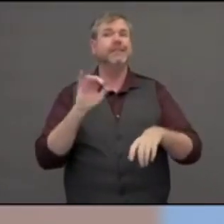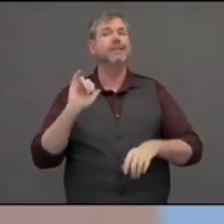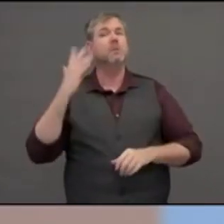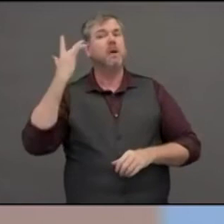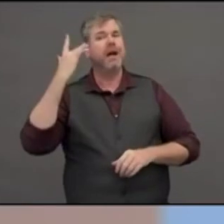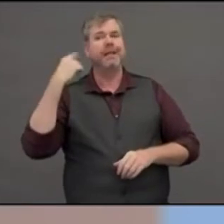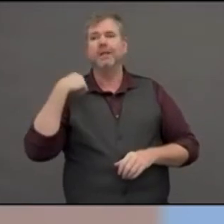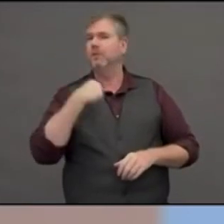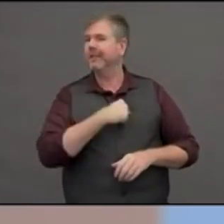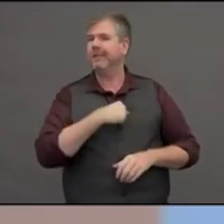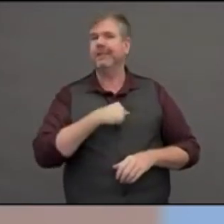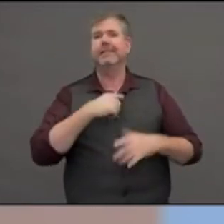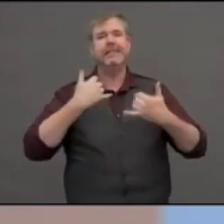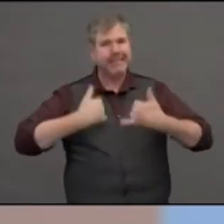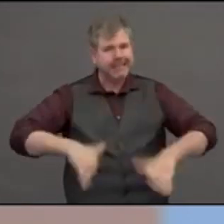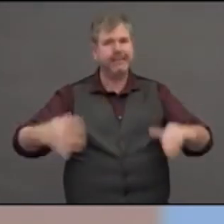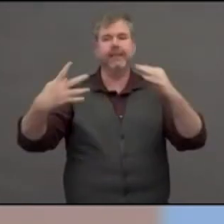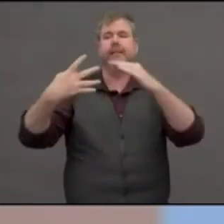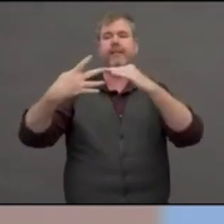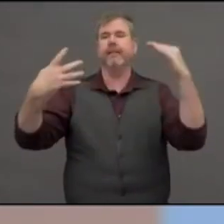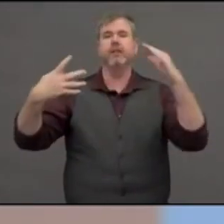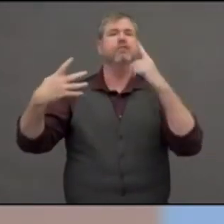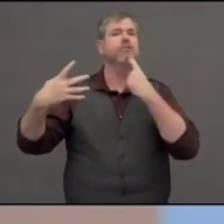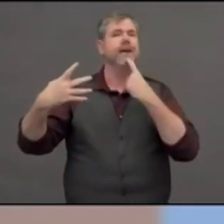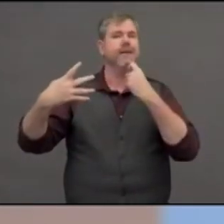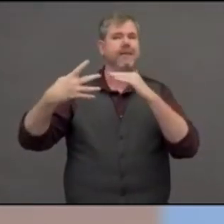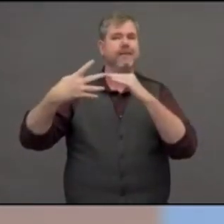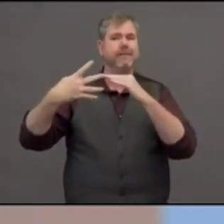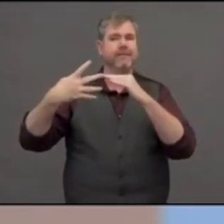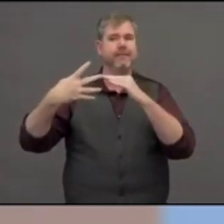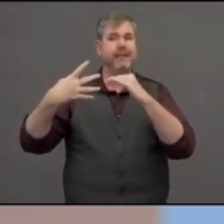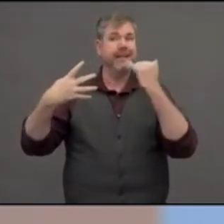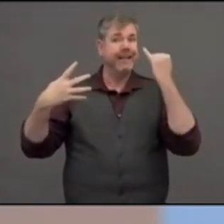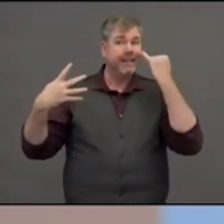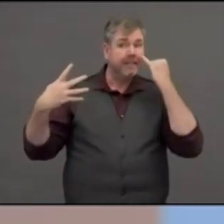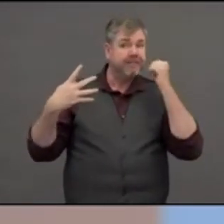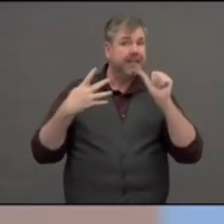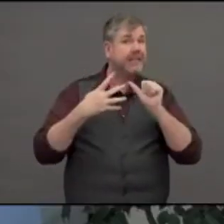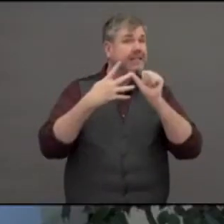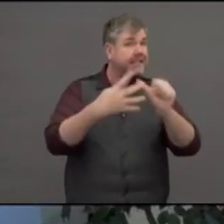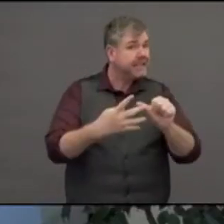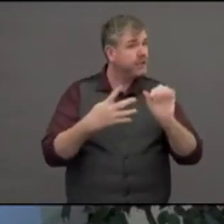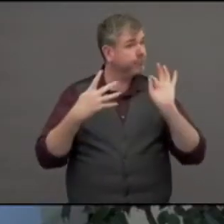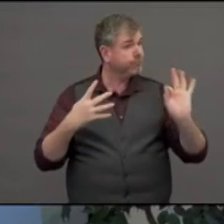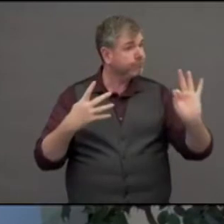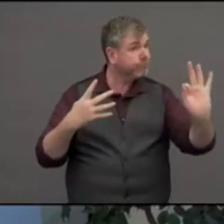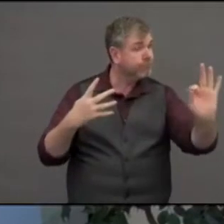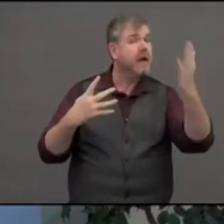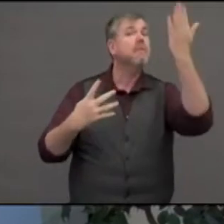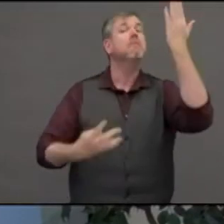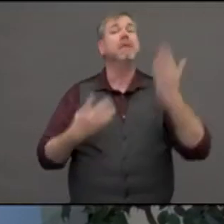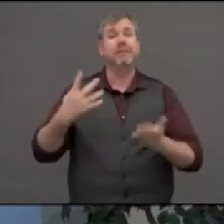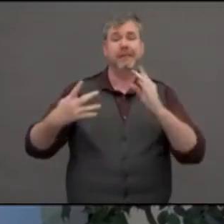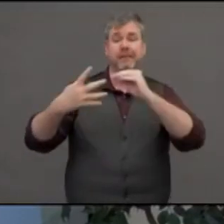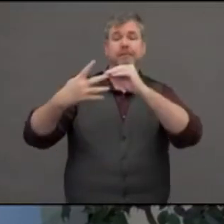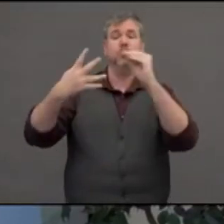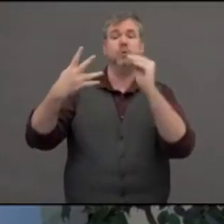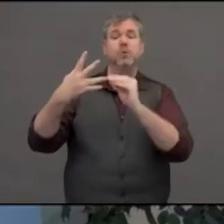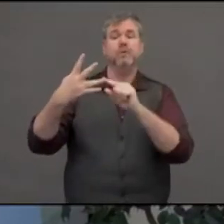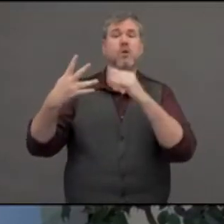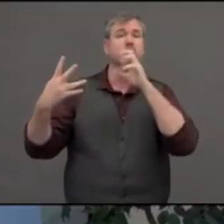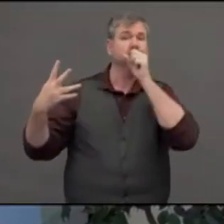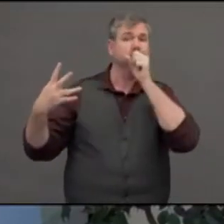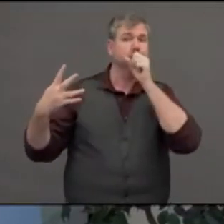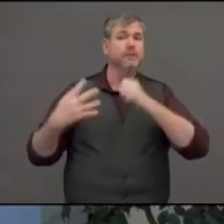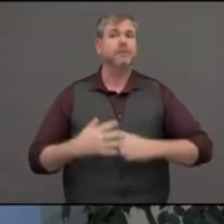I'd anticipate that those common practices will continue because they're working and they make sense. So a little bit of discussion around, people